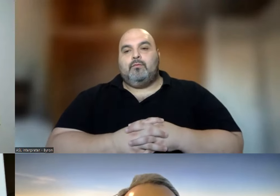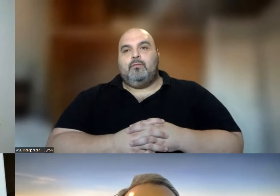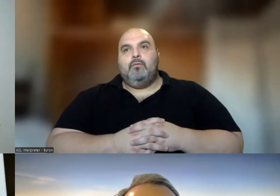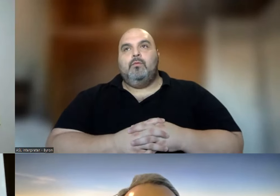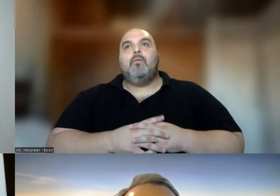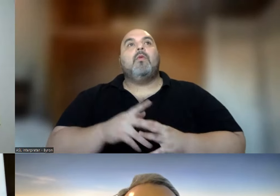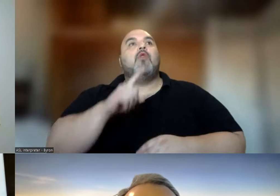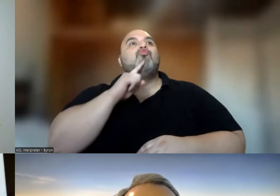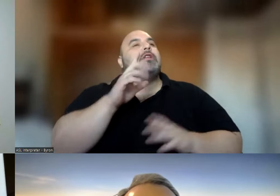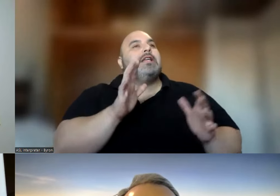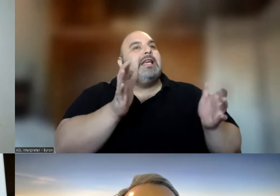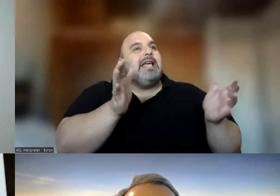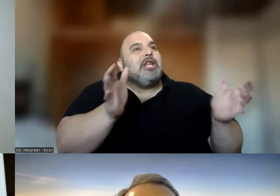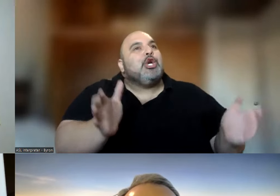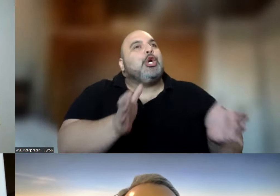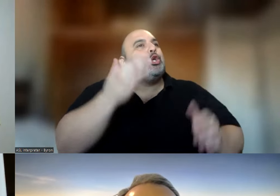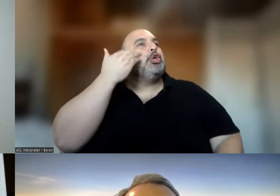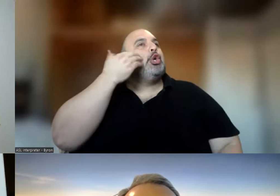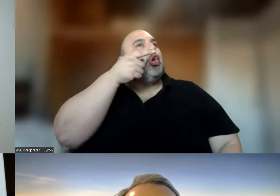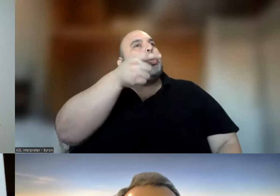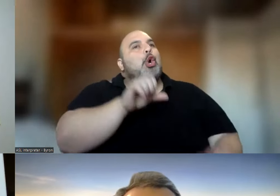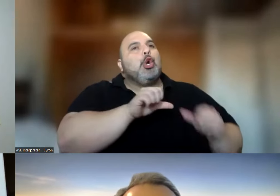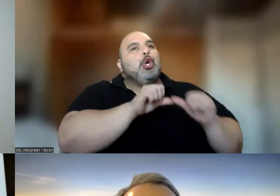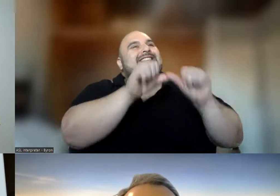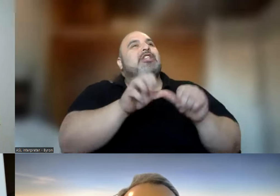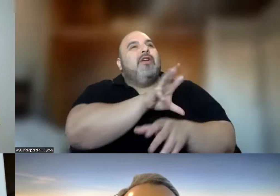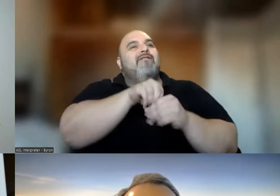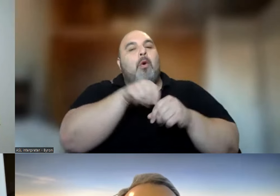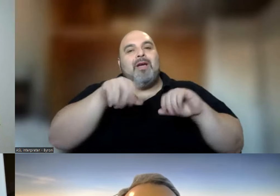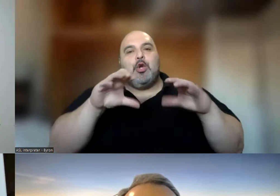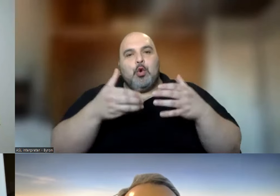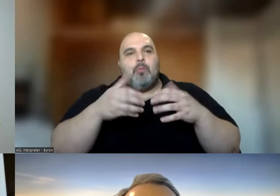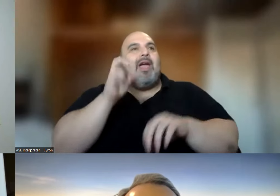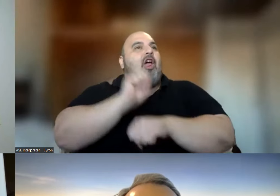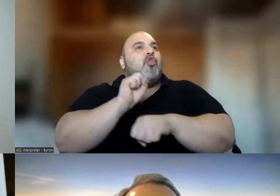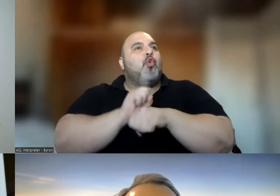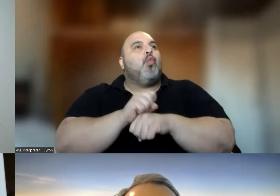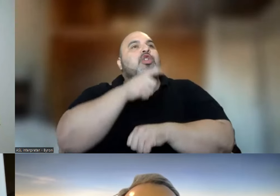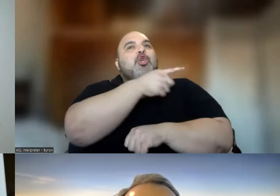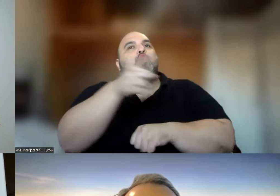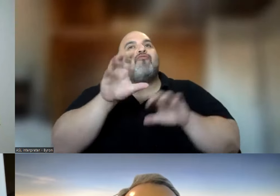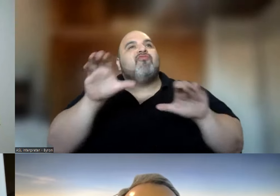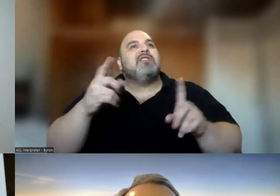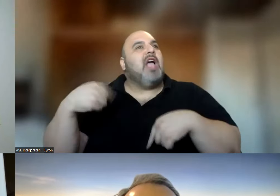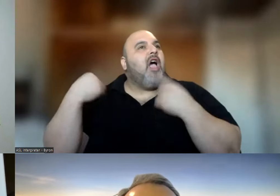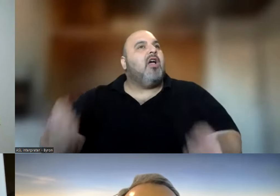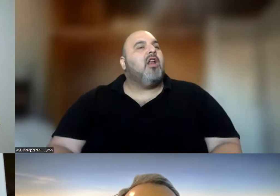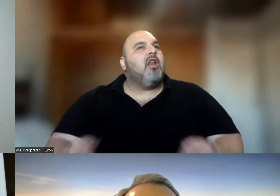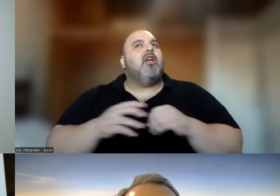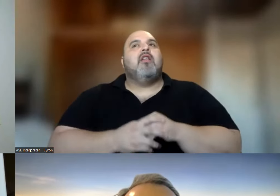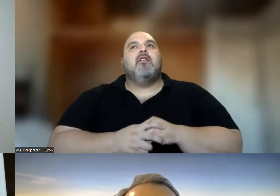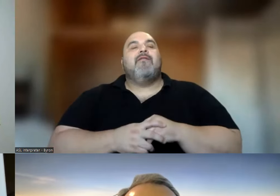really encouraged to know your continued involvement in this group and the work that you have done for so long for so